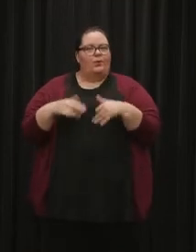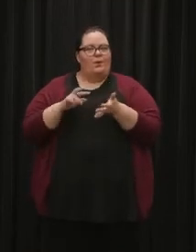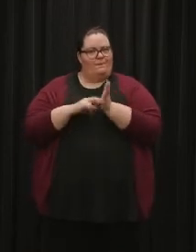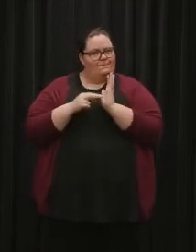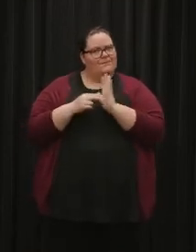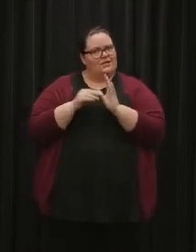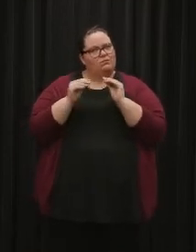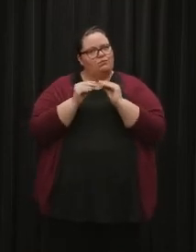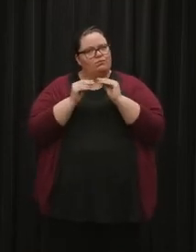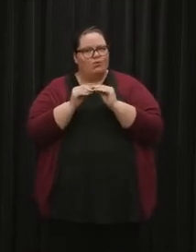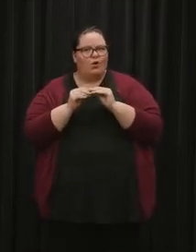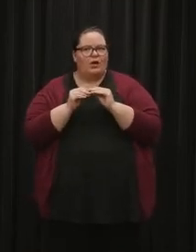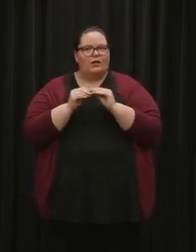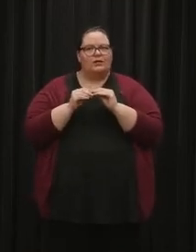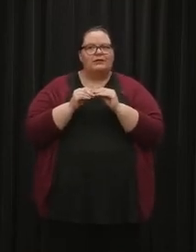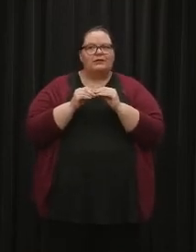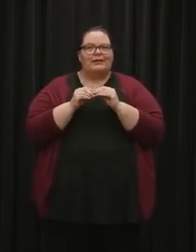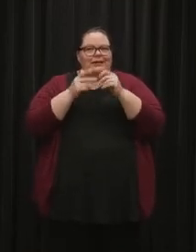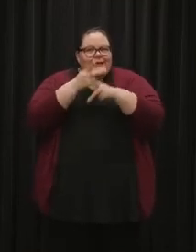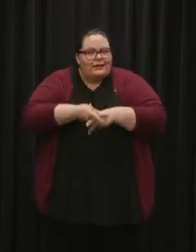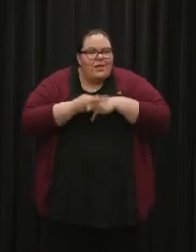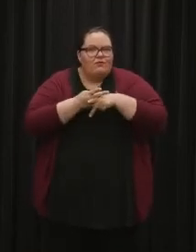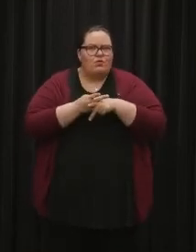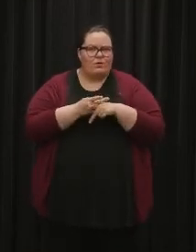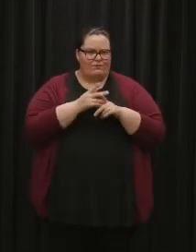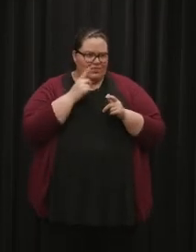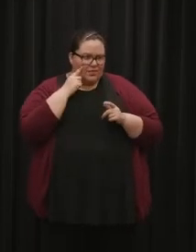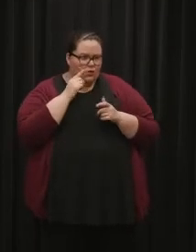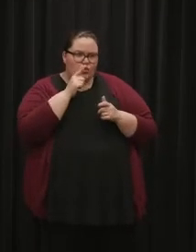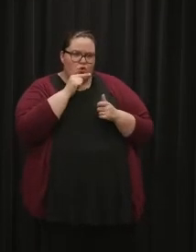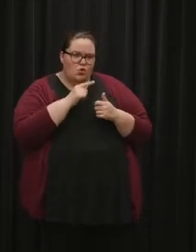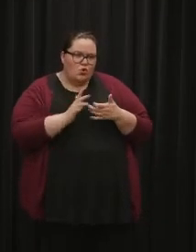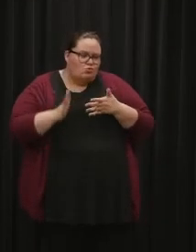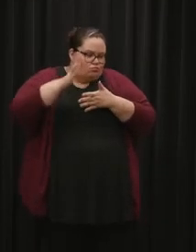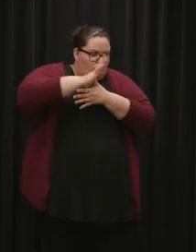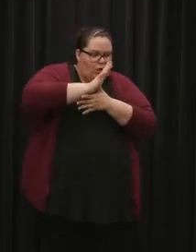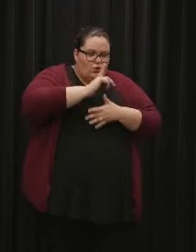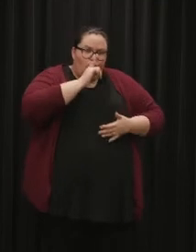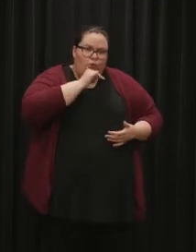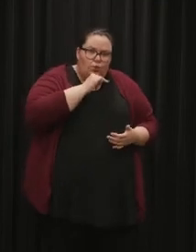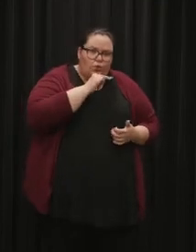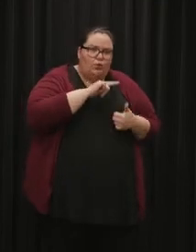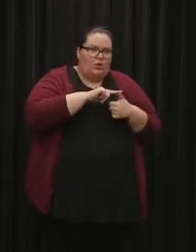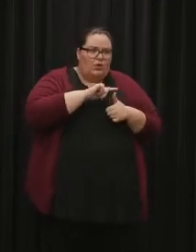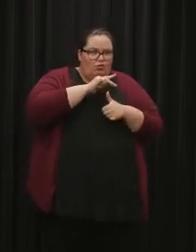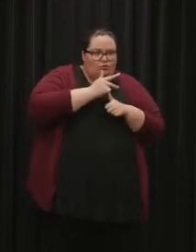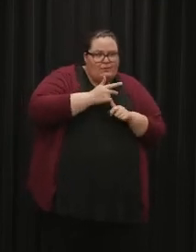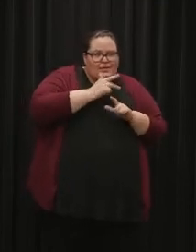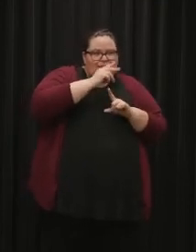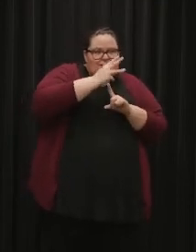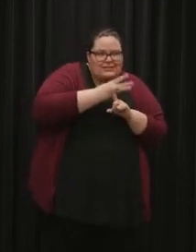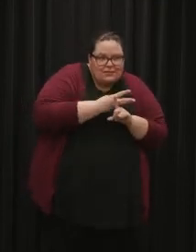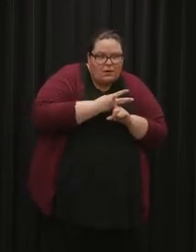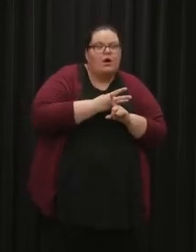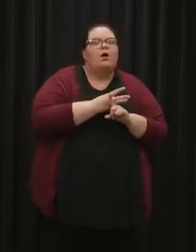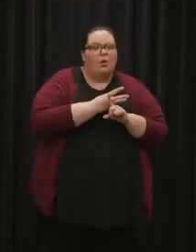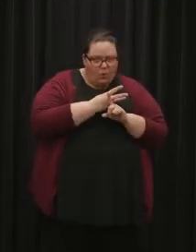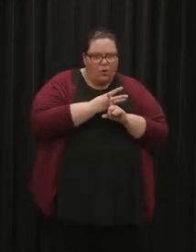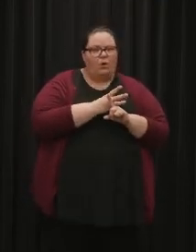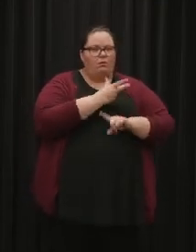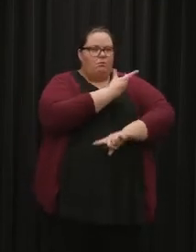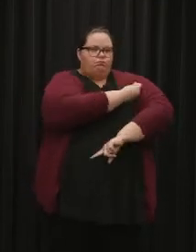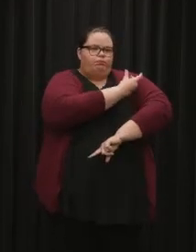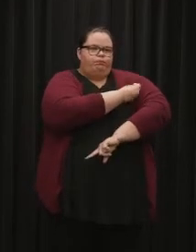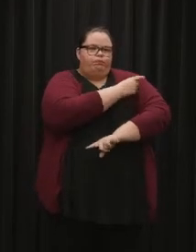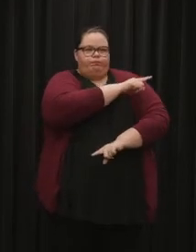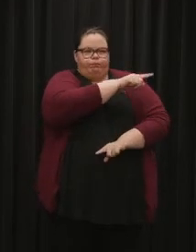be why we have to prioritize very carefully what happens in those first 3 to 6 months. But certainly by that 6-month mark,